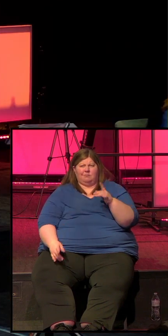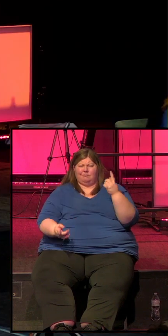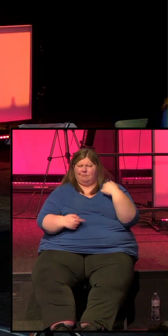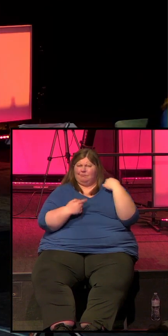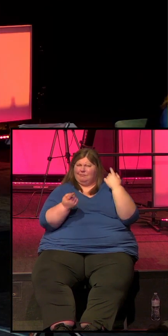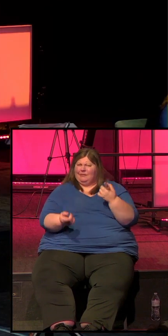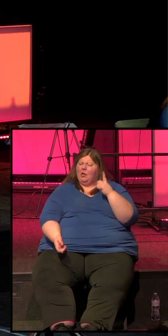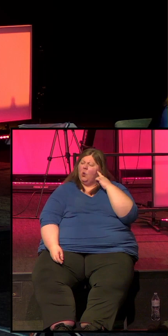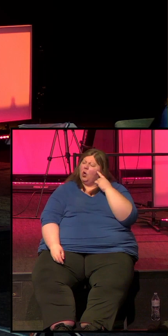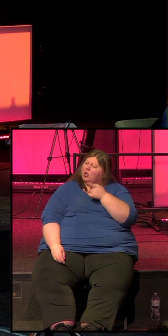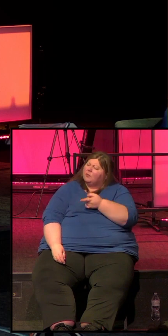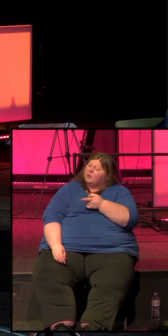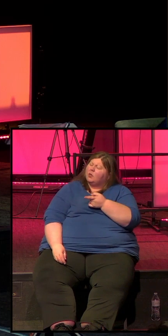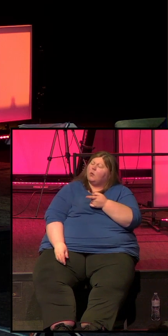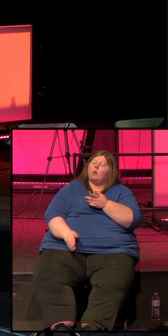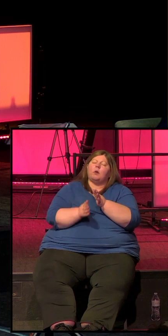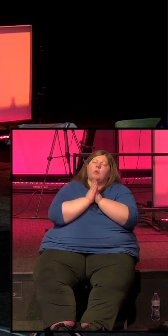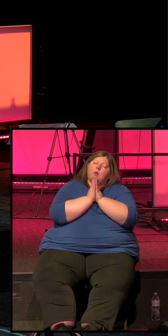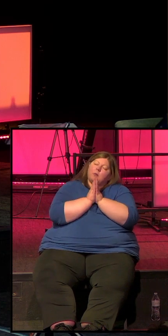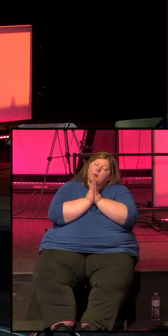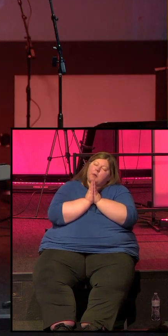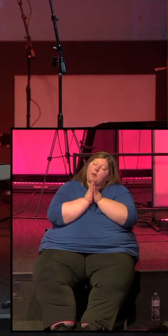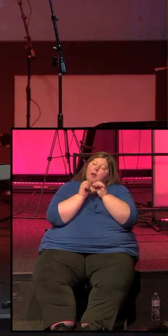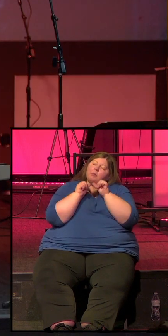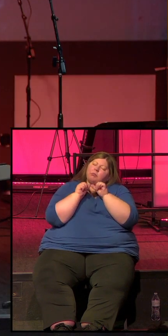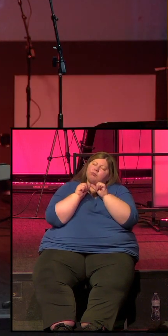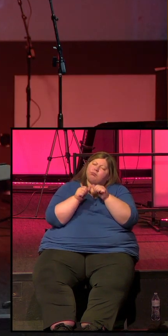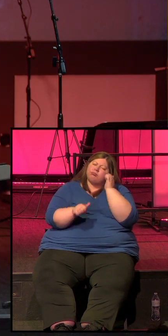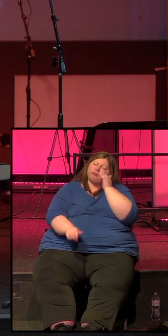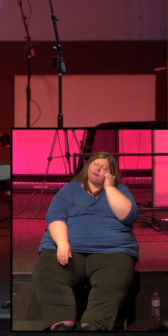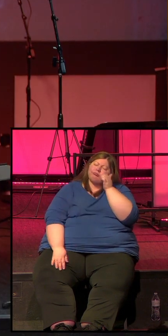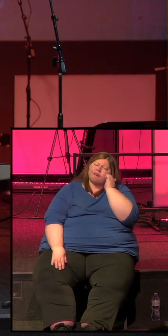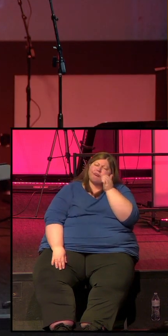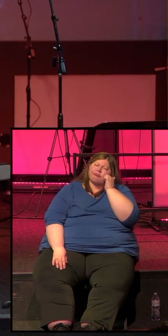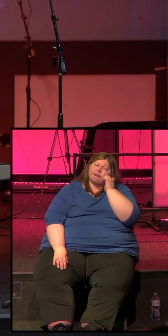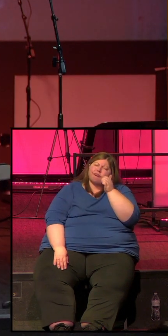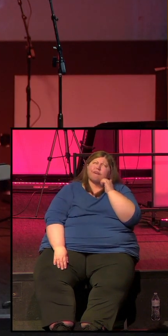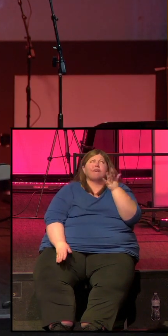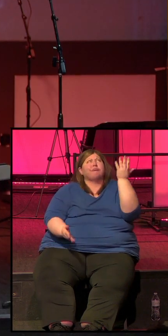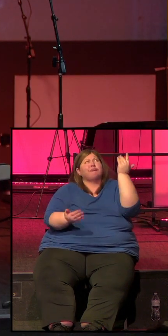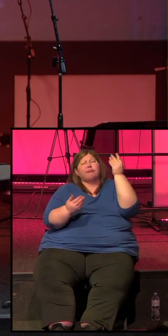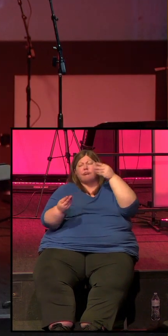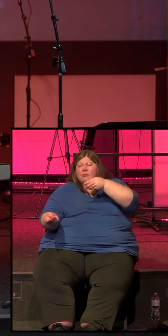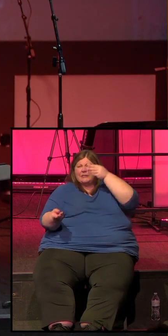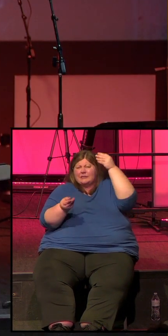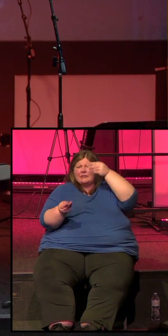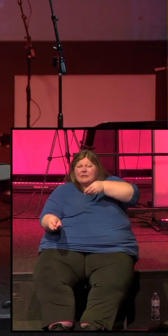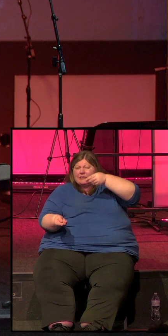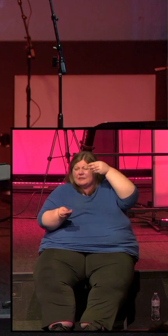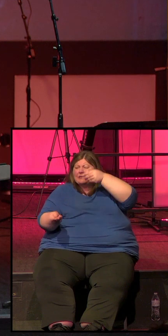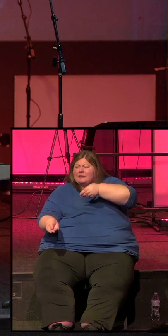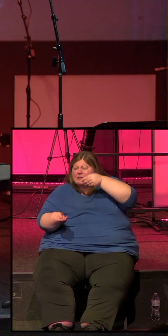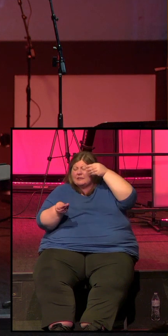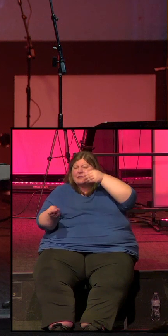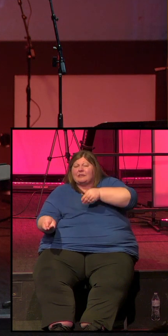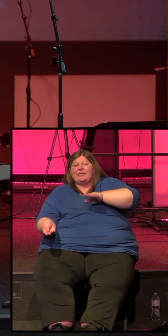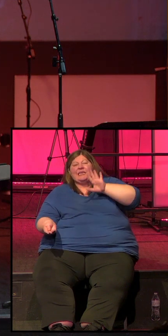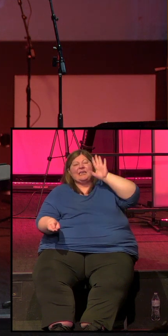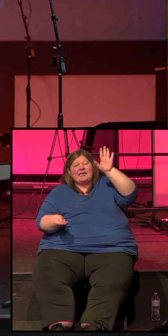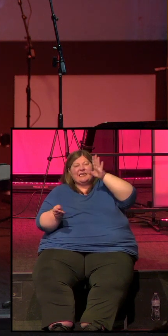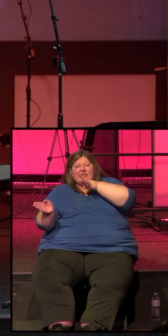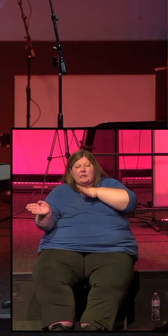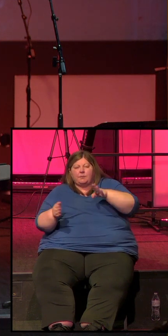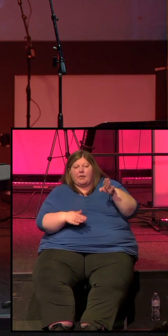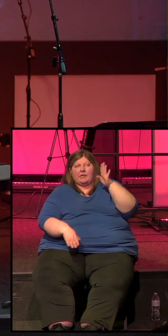you, we have not stopped praying for you. We continually ask God to fill you with the knowledge of his will through all the wisdom